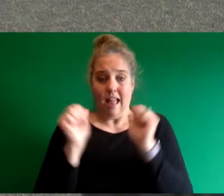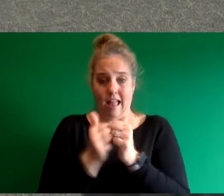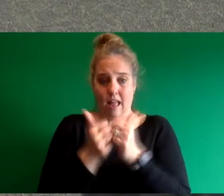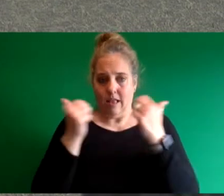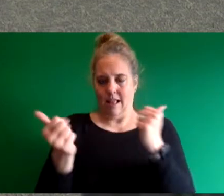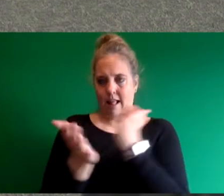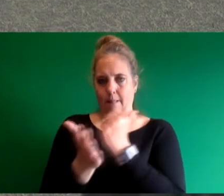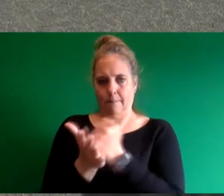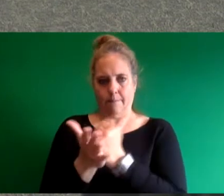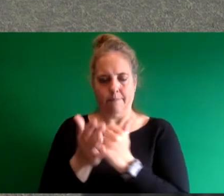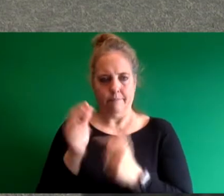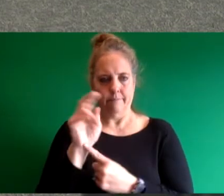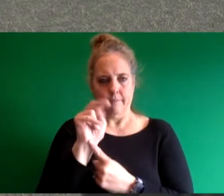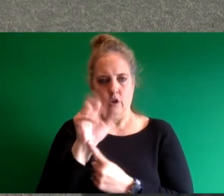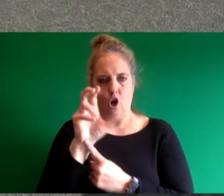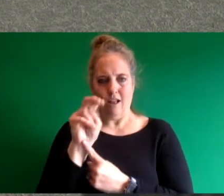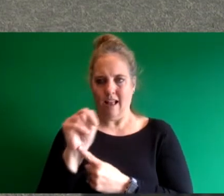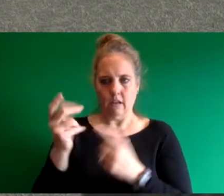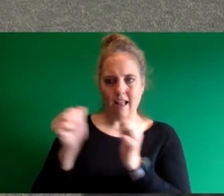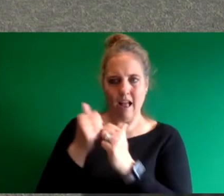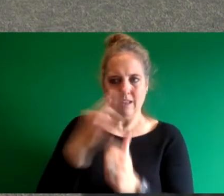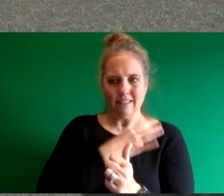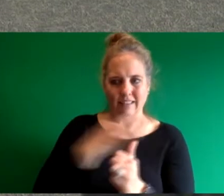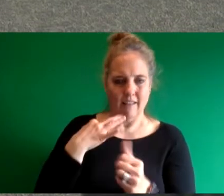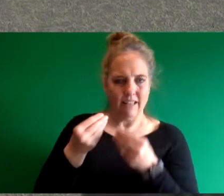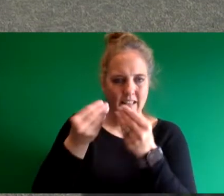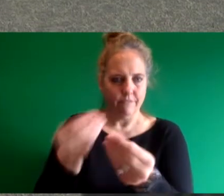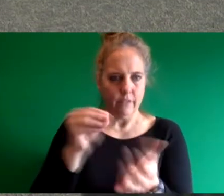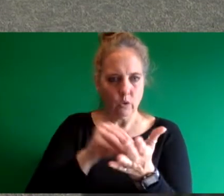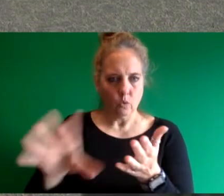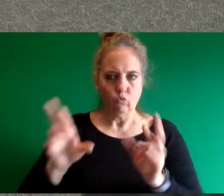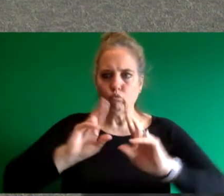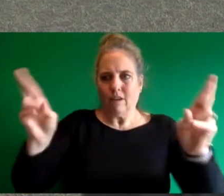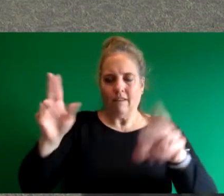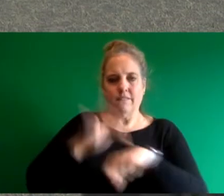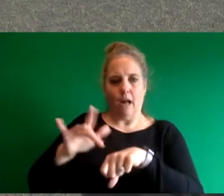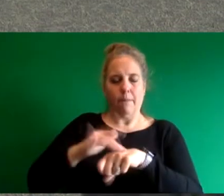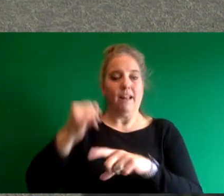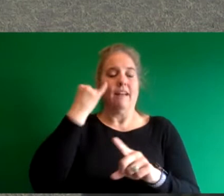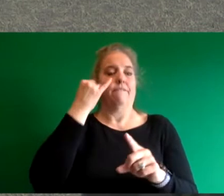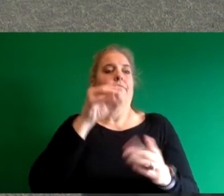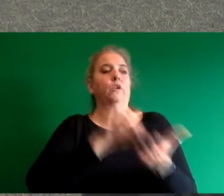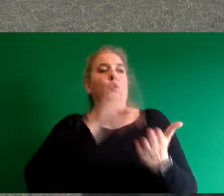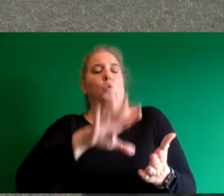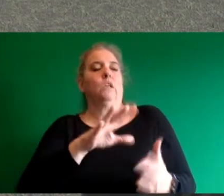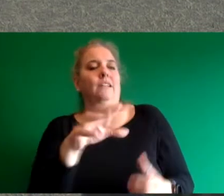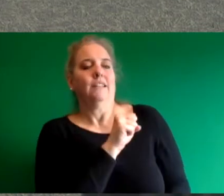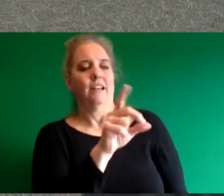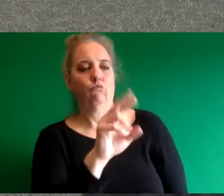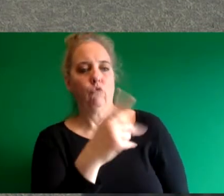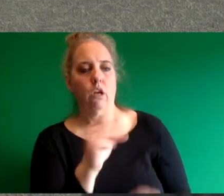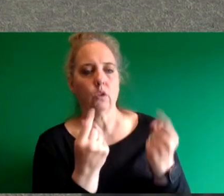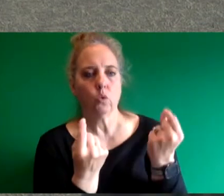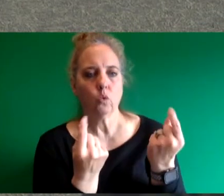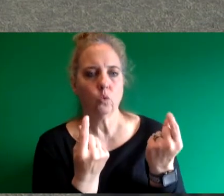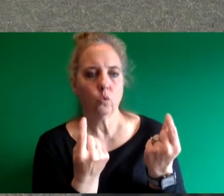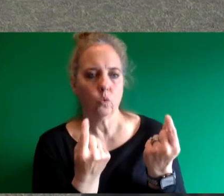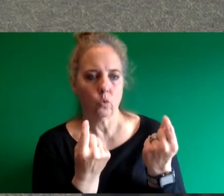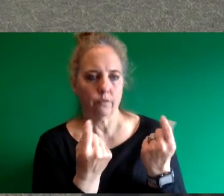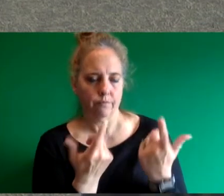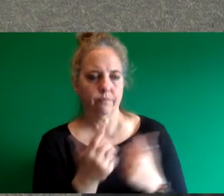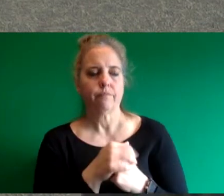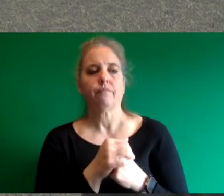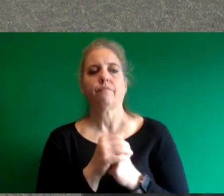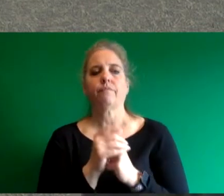and have that readily available should we come across additional cases. Additionally, what we've started to do is create video information for